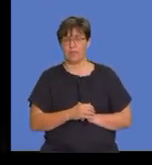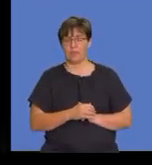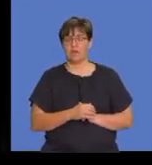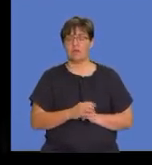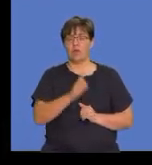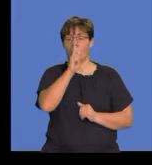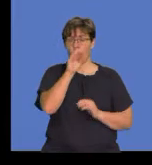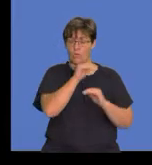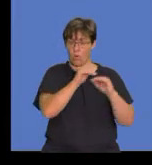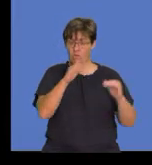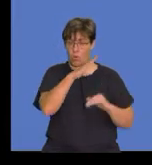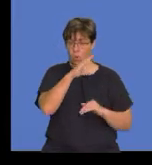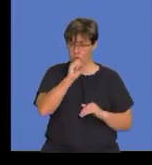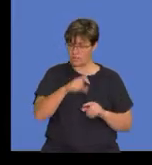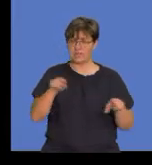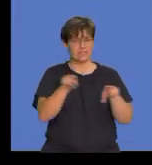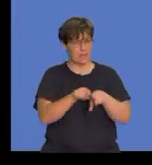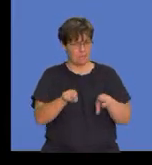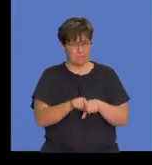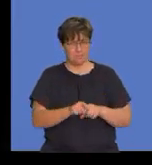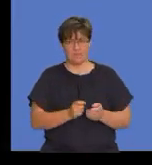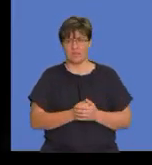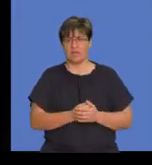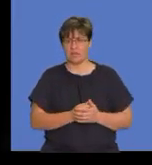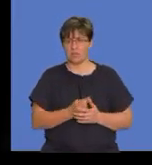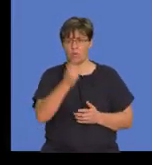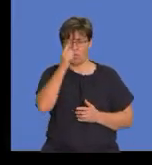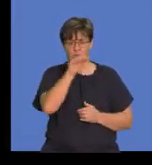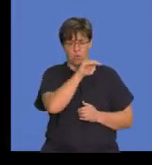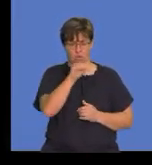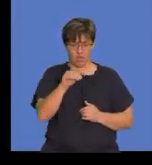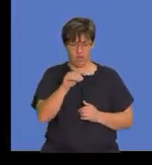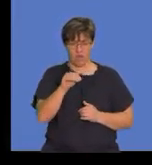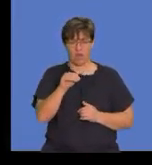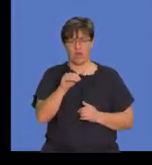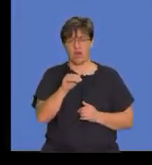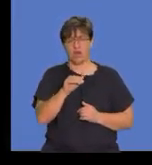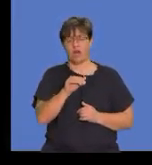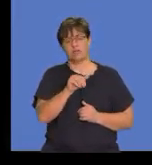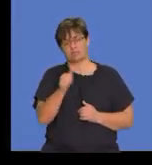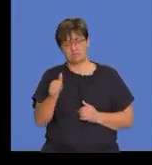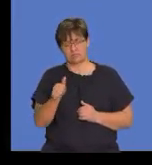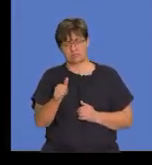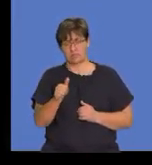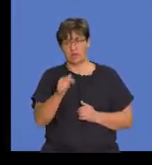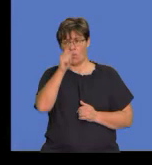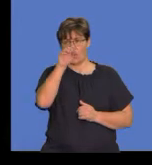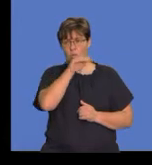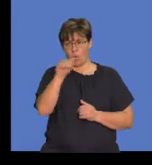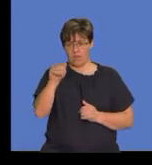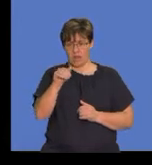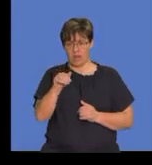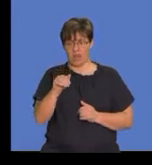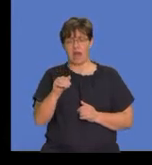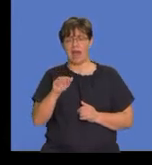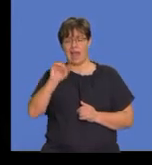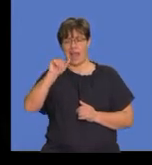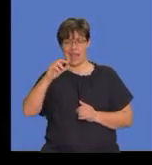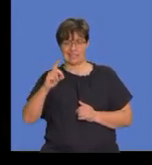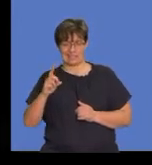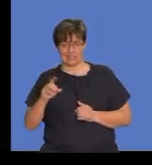about. With the 1 over cos, it's the same thing. It's 1 over adjacent